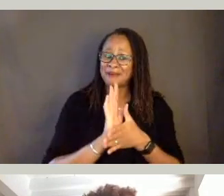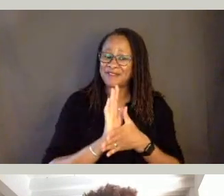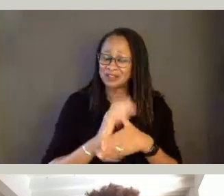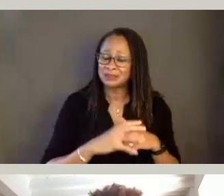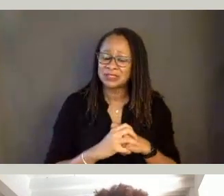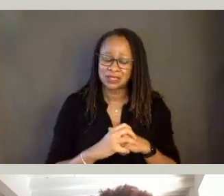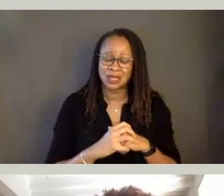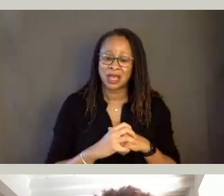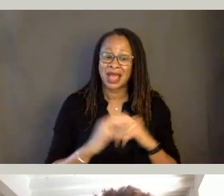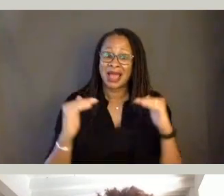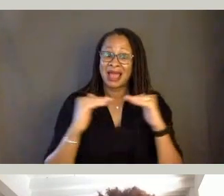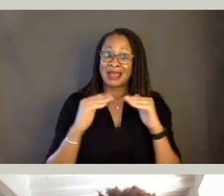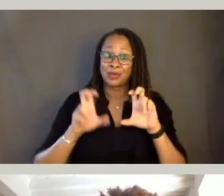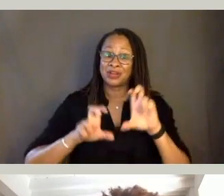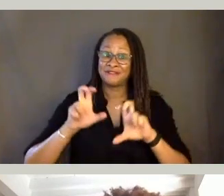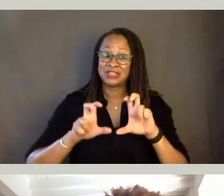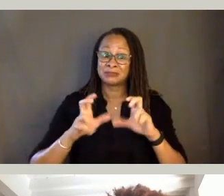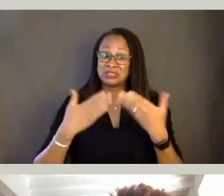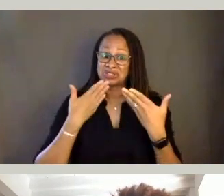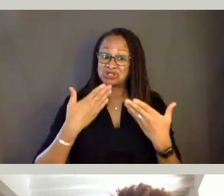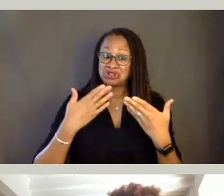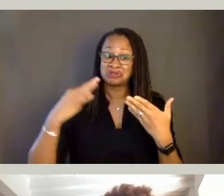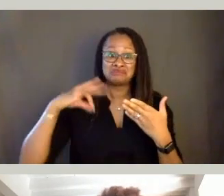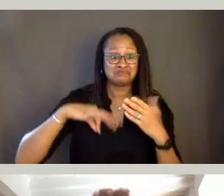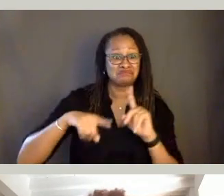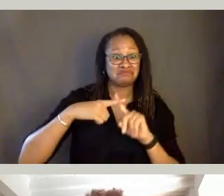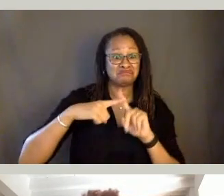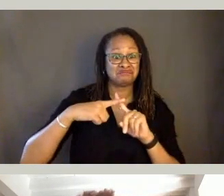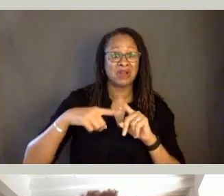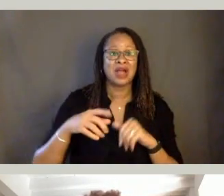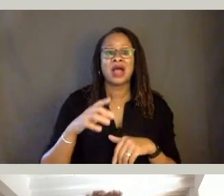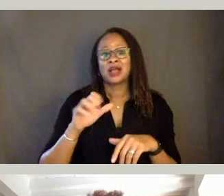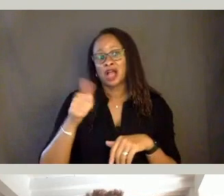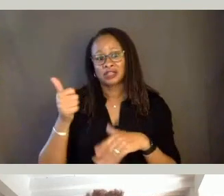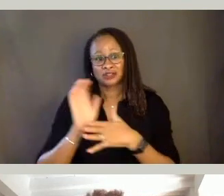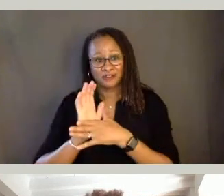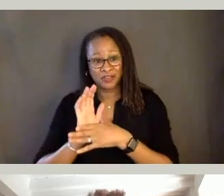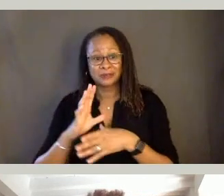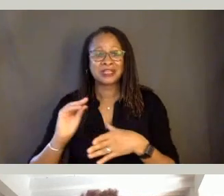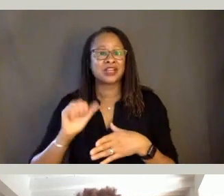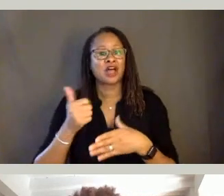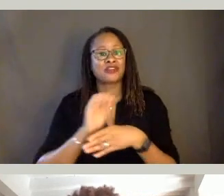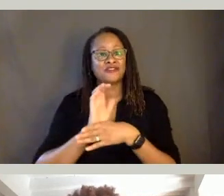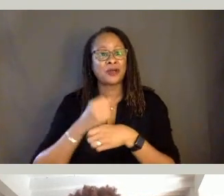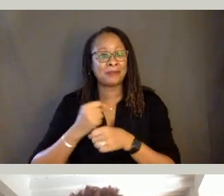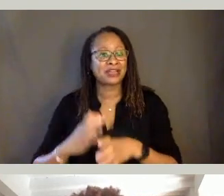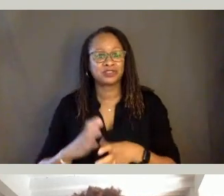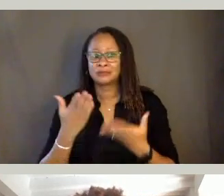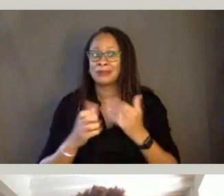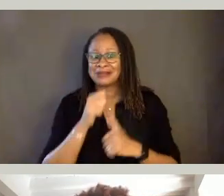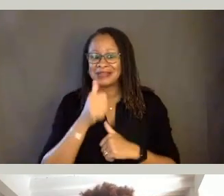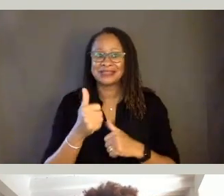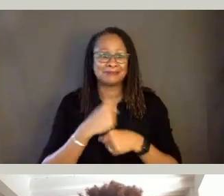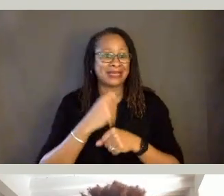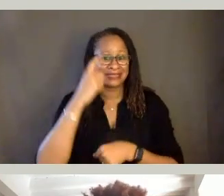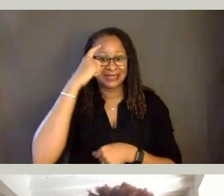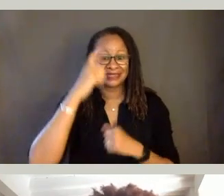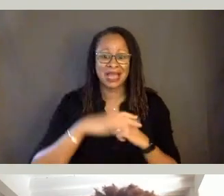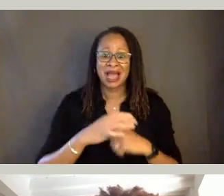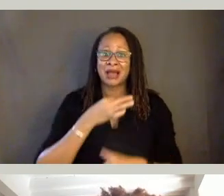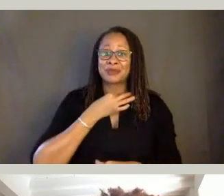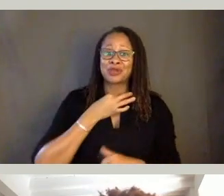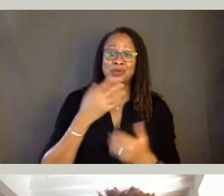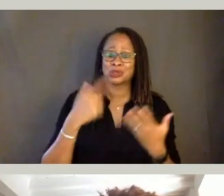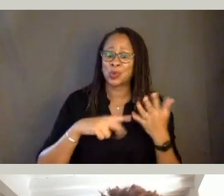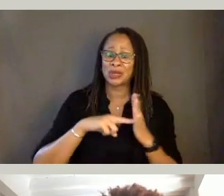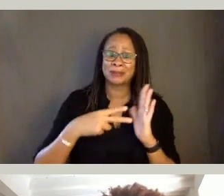for some films, equity investment is good and makes sense, and for other films and other filmmakers, it may not. I'm curious about what